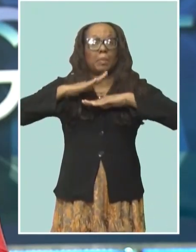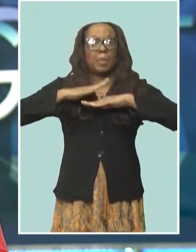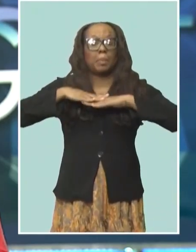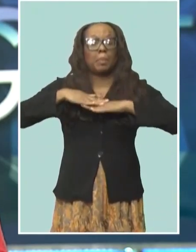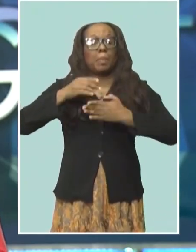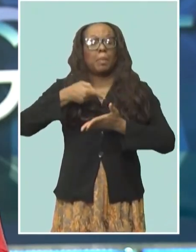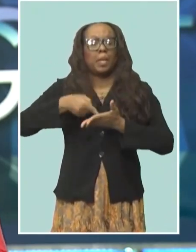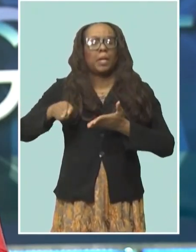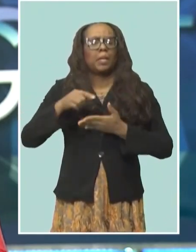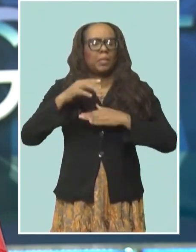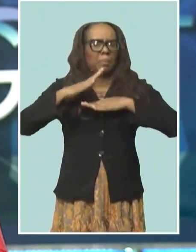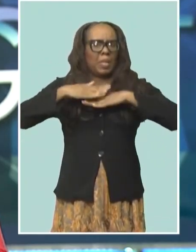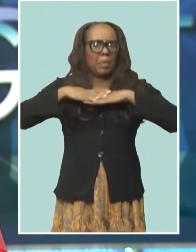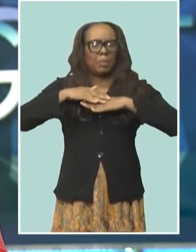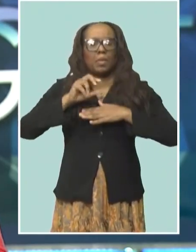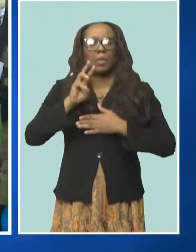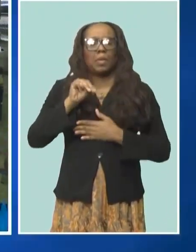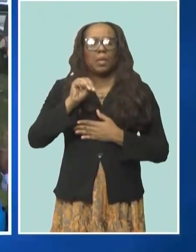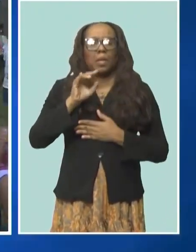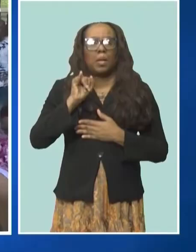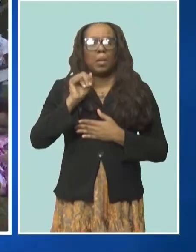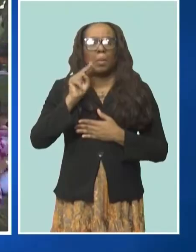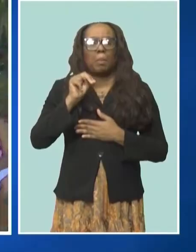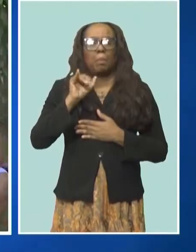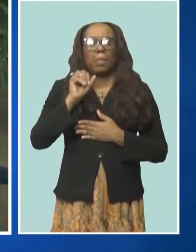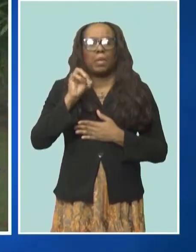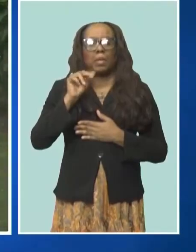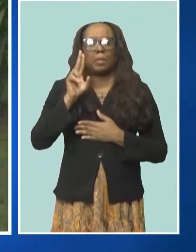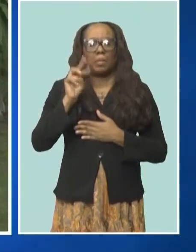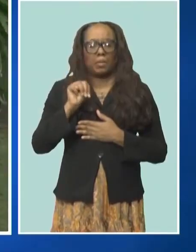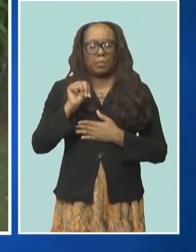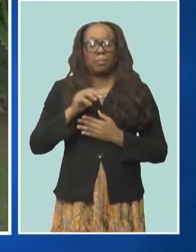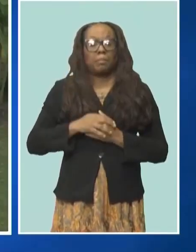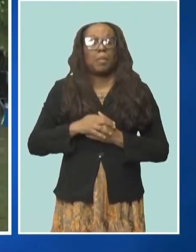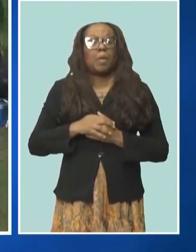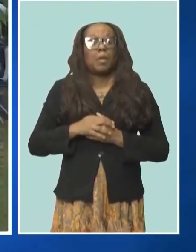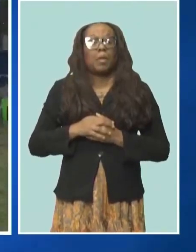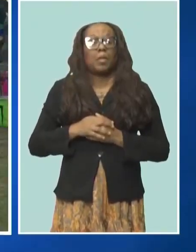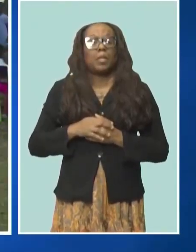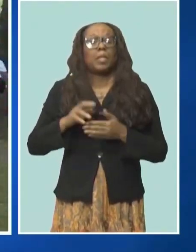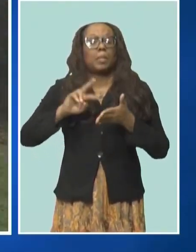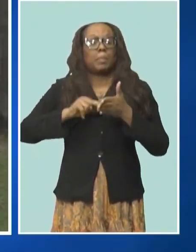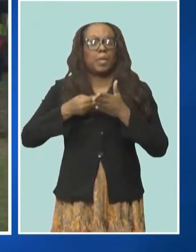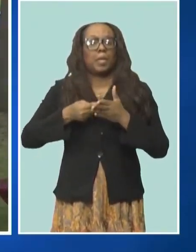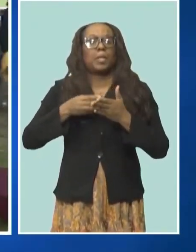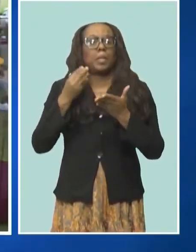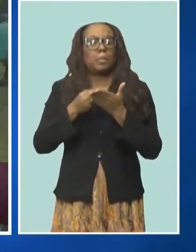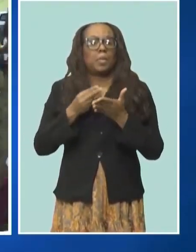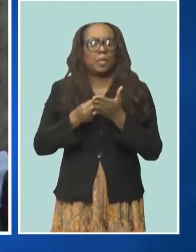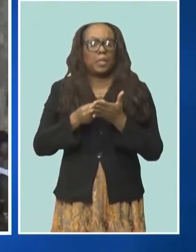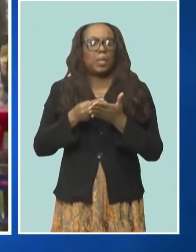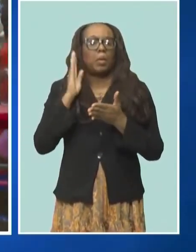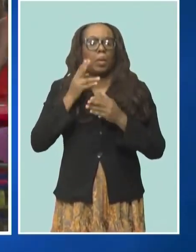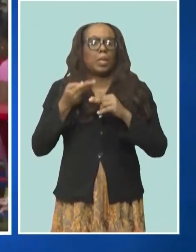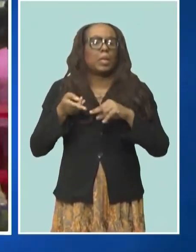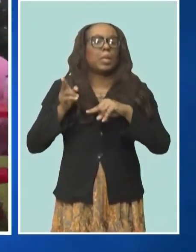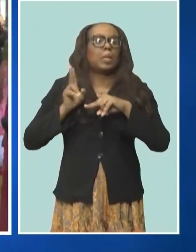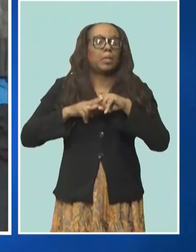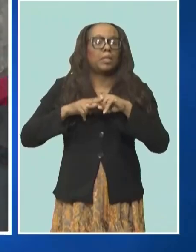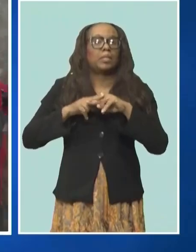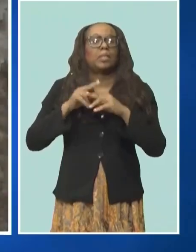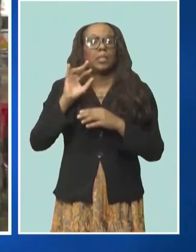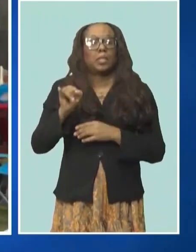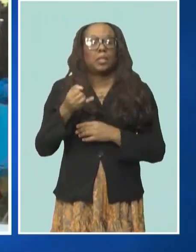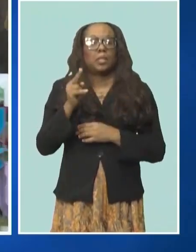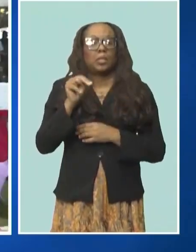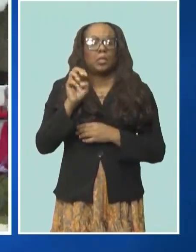June 1st, the national minimum wage will be increased. The announcement was made by Minister of Labour, Social Security and the